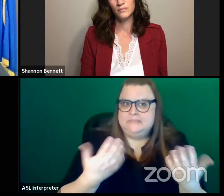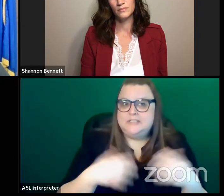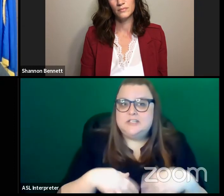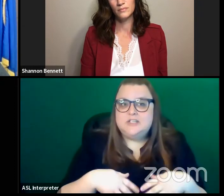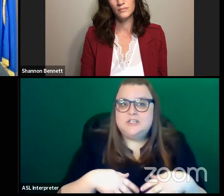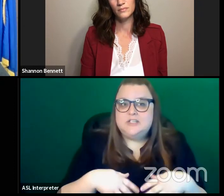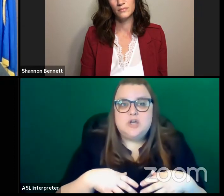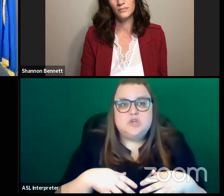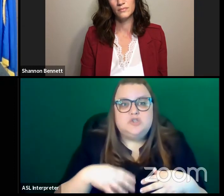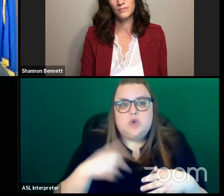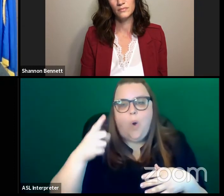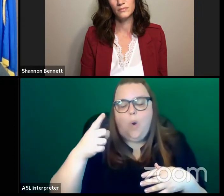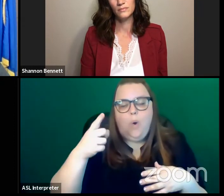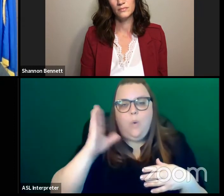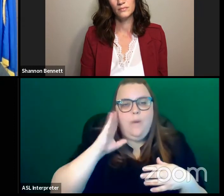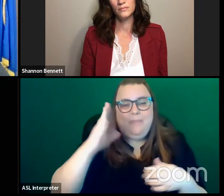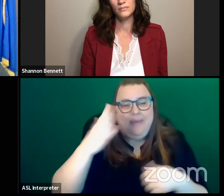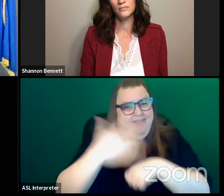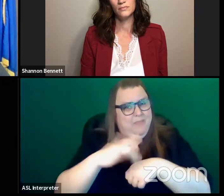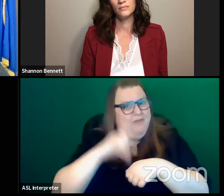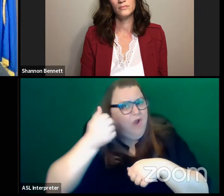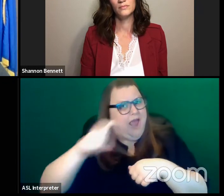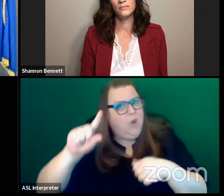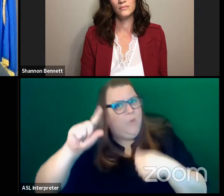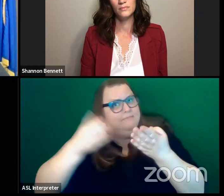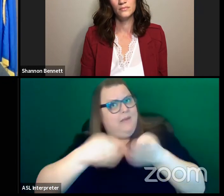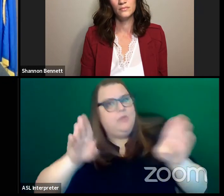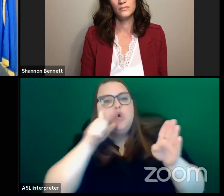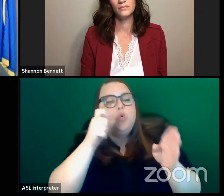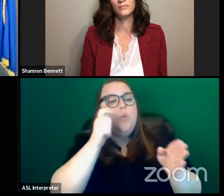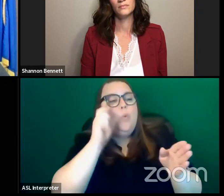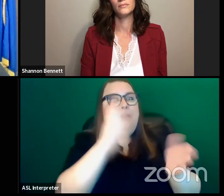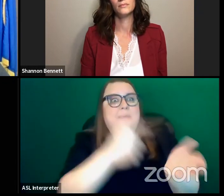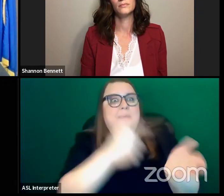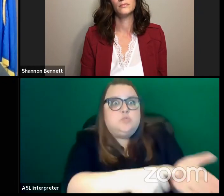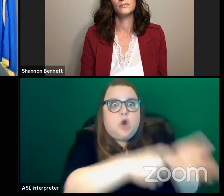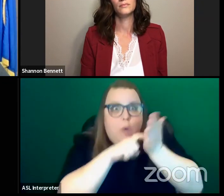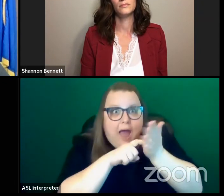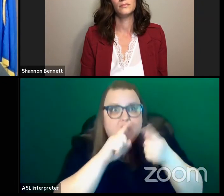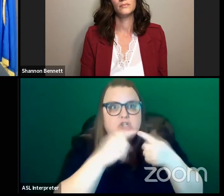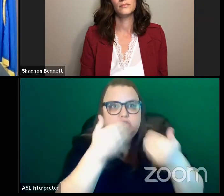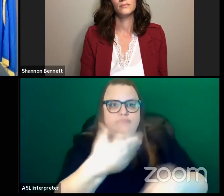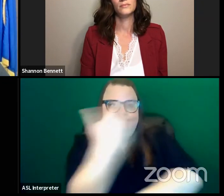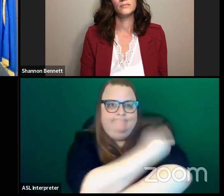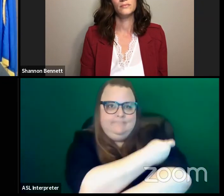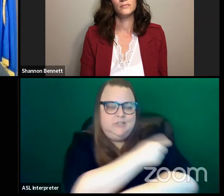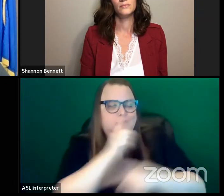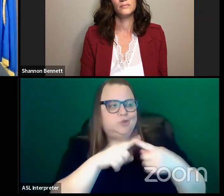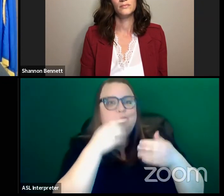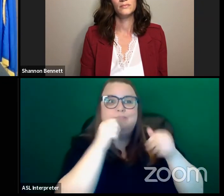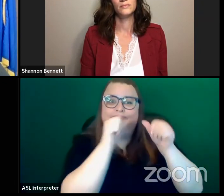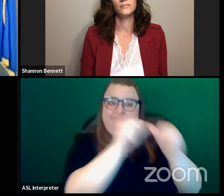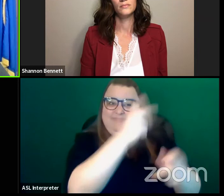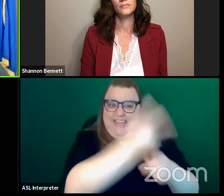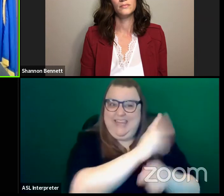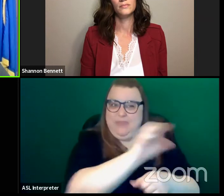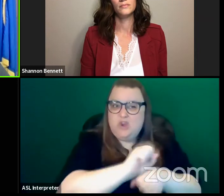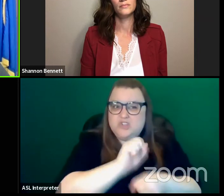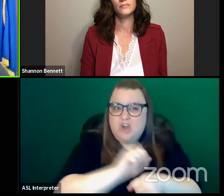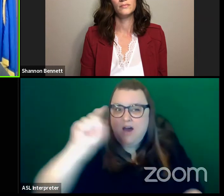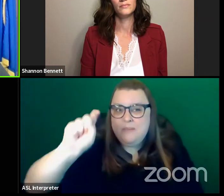a public capacity that will be required to take the vaccine at any point in order to keep doing their job in that same capacity? Yeah,